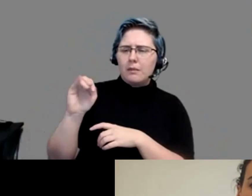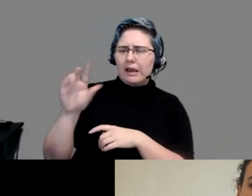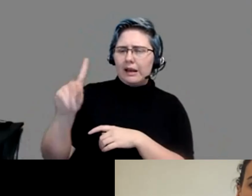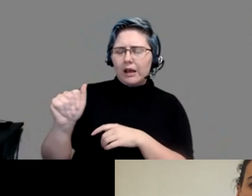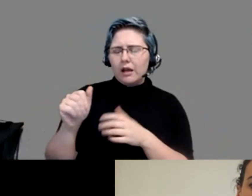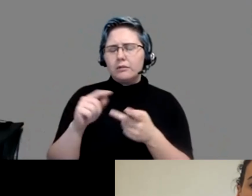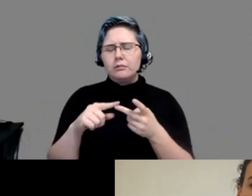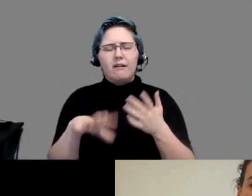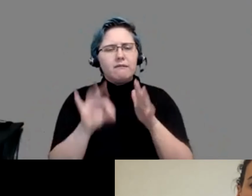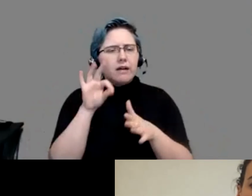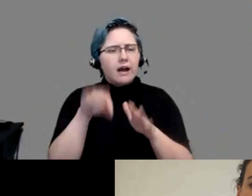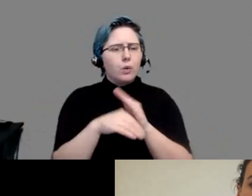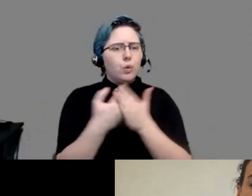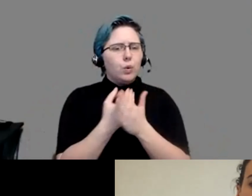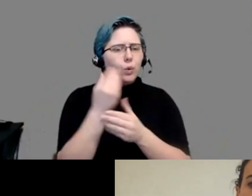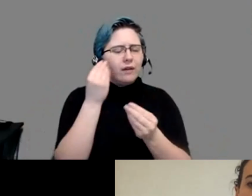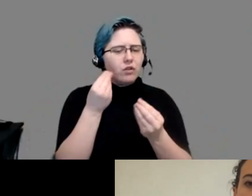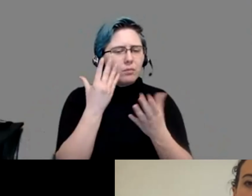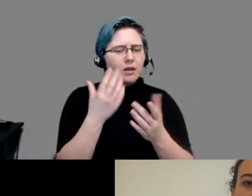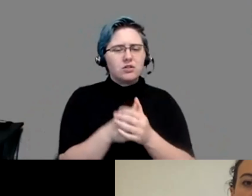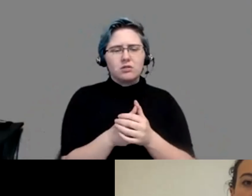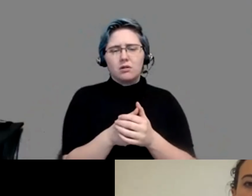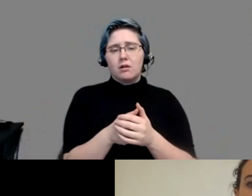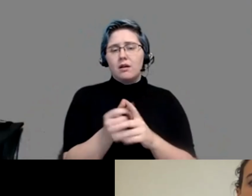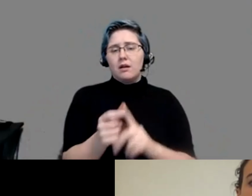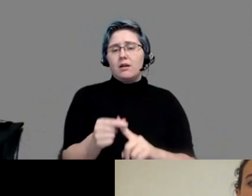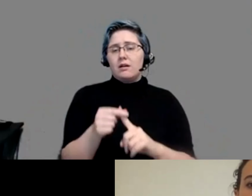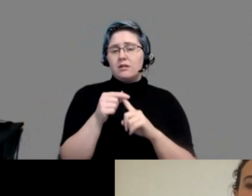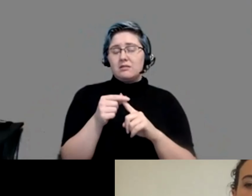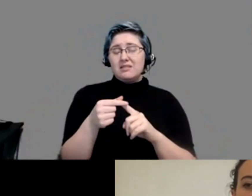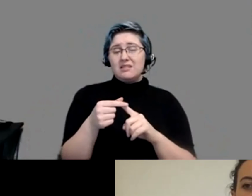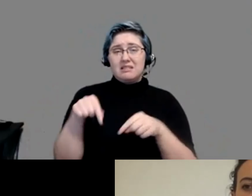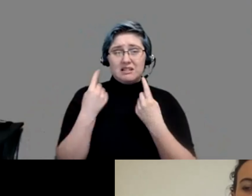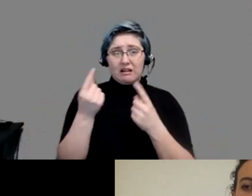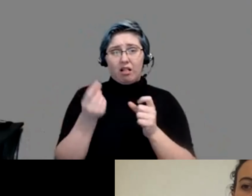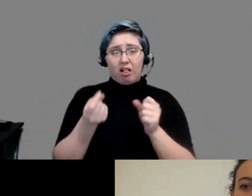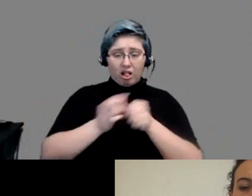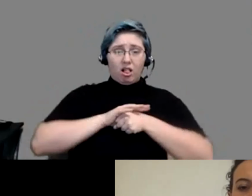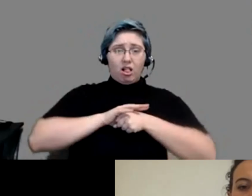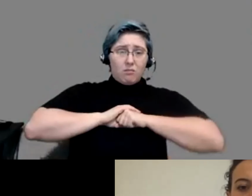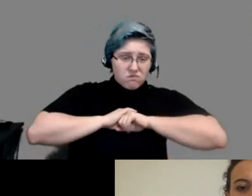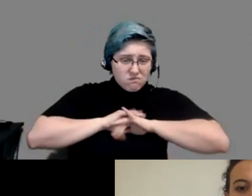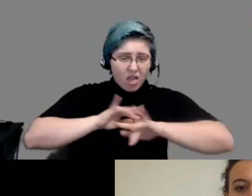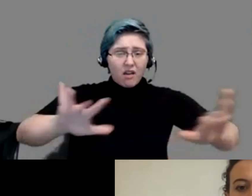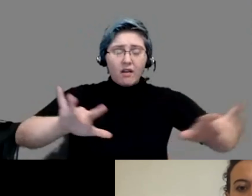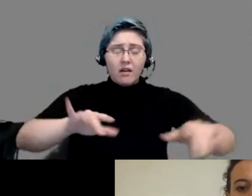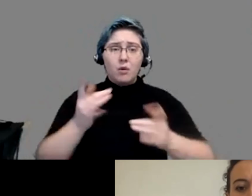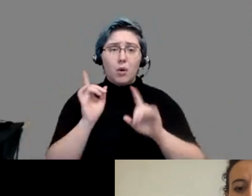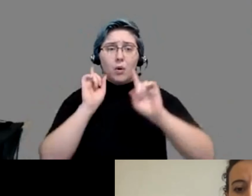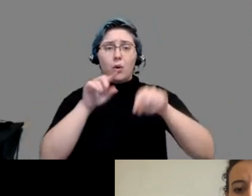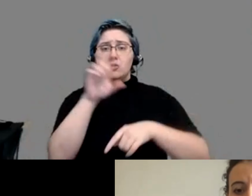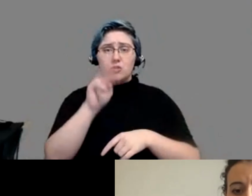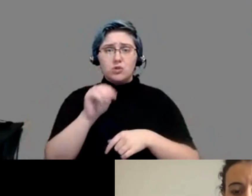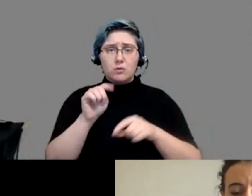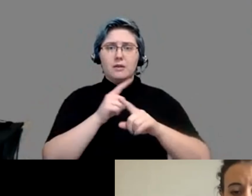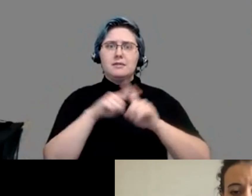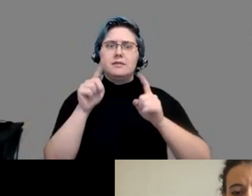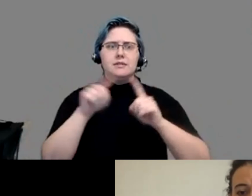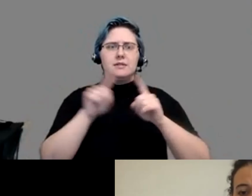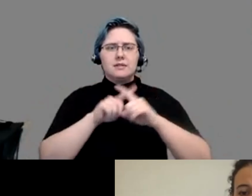information, or to, especially since the global pandemic, attend a Zoom meeting on a wide variety of